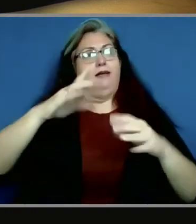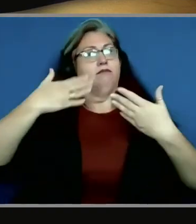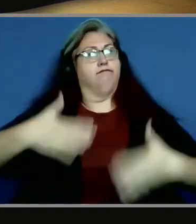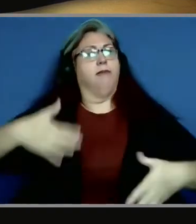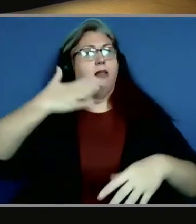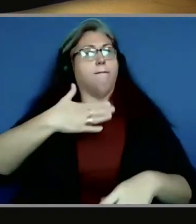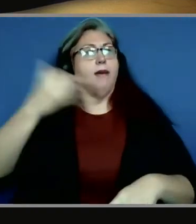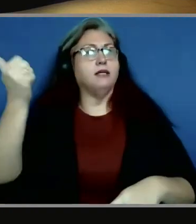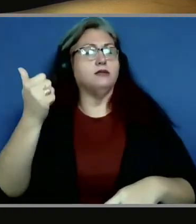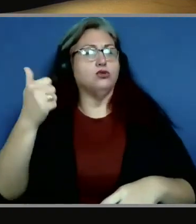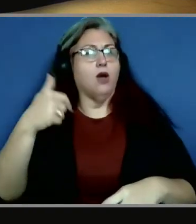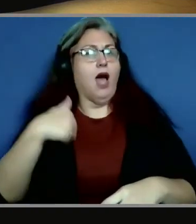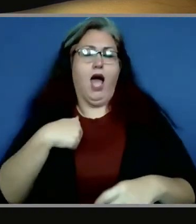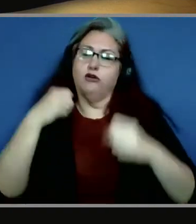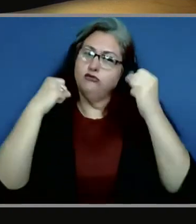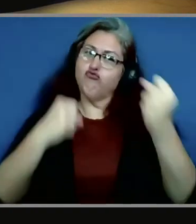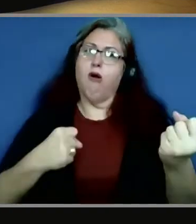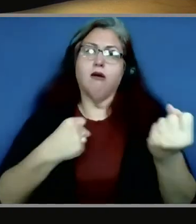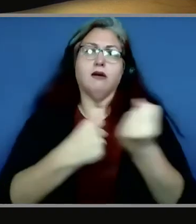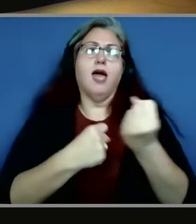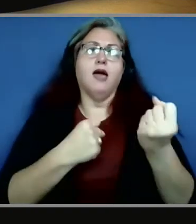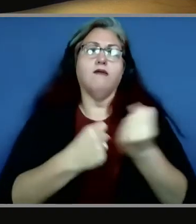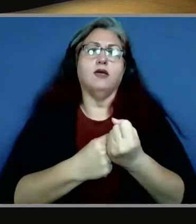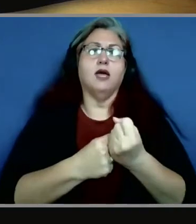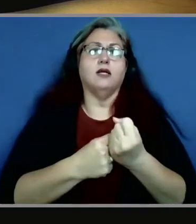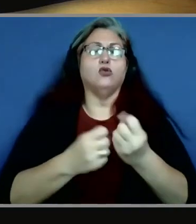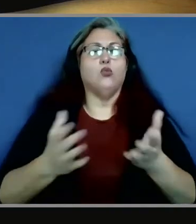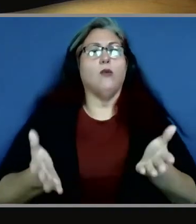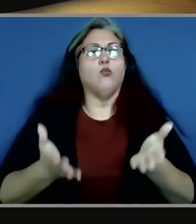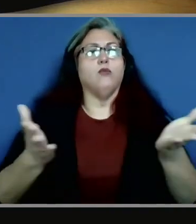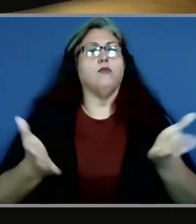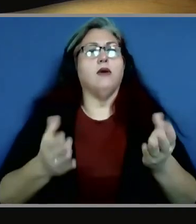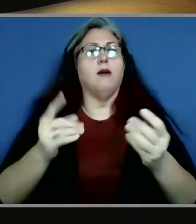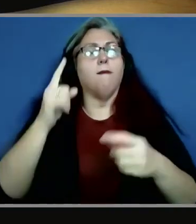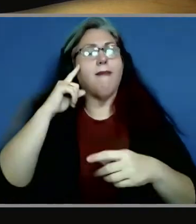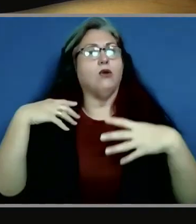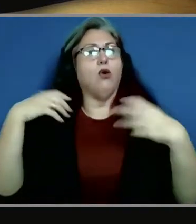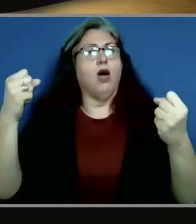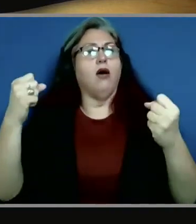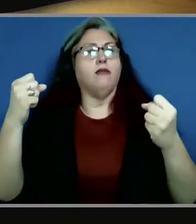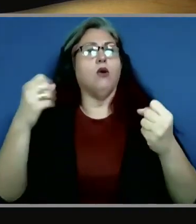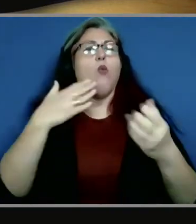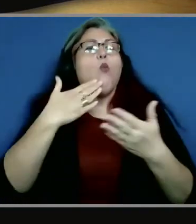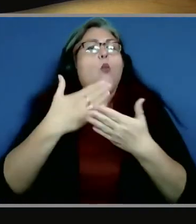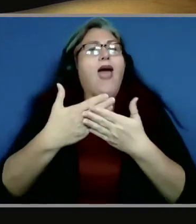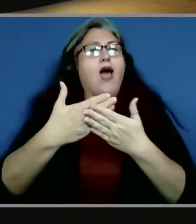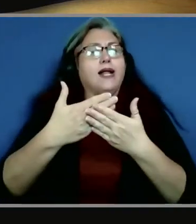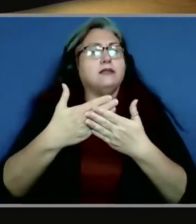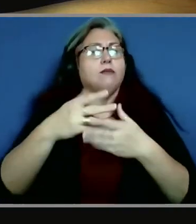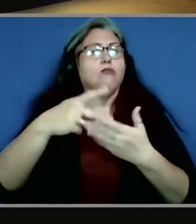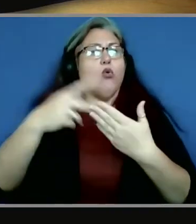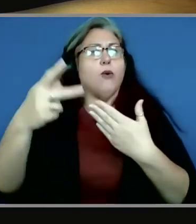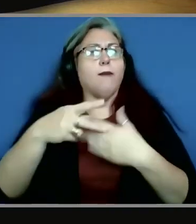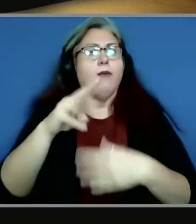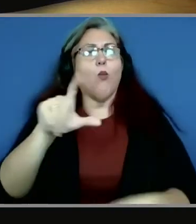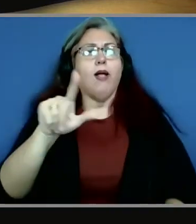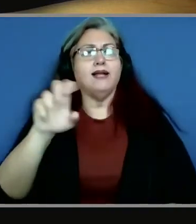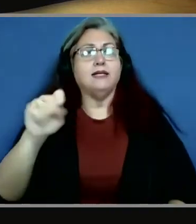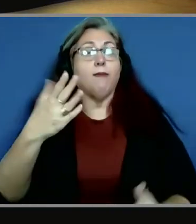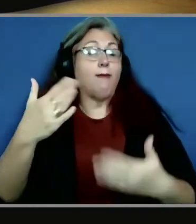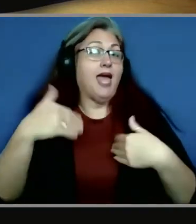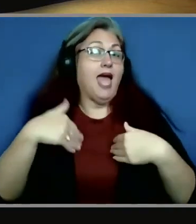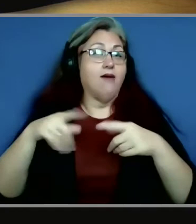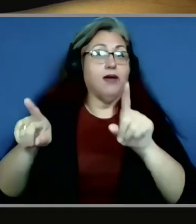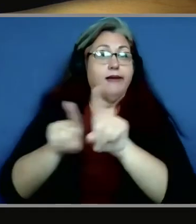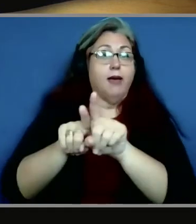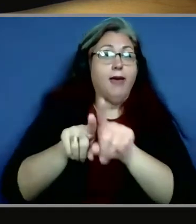I would be a strong advocate for mental wellness programs, and maybe the idea of a companion dog, for if